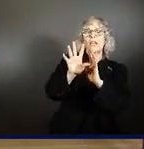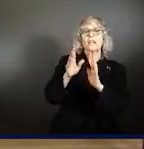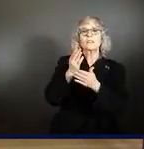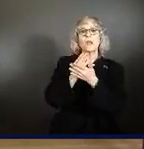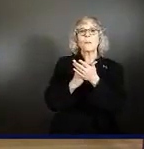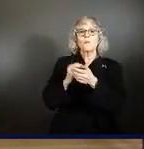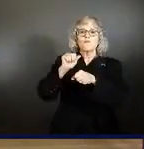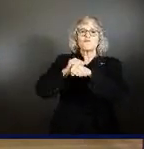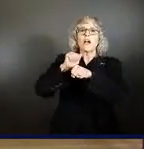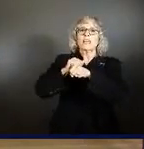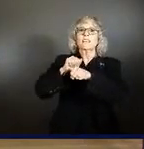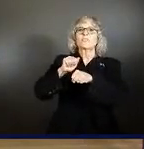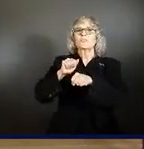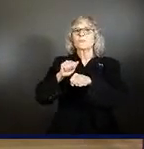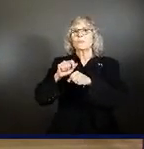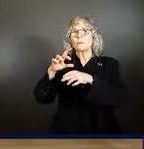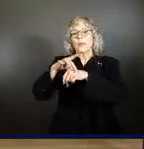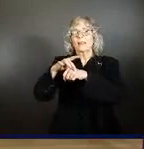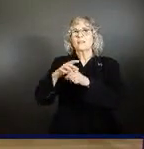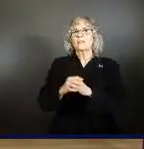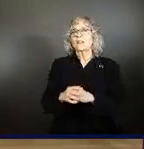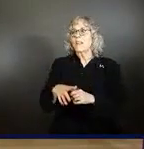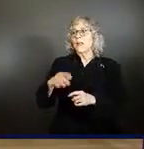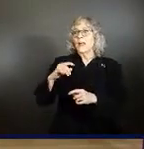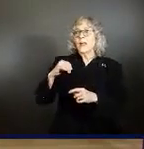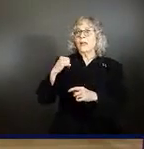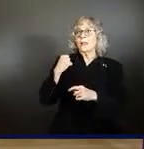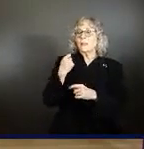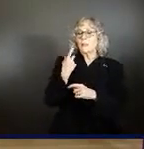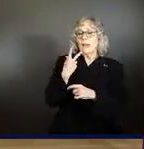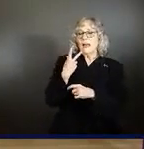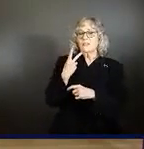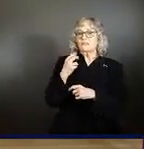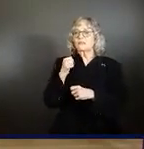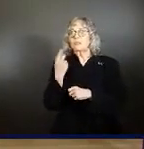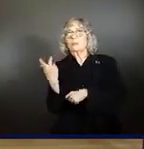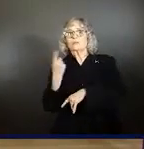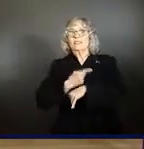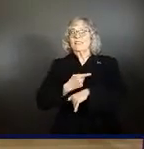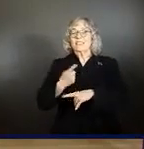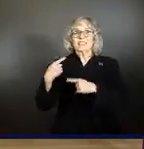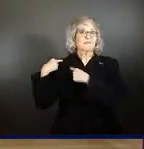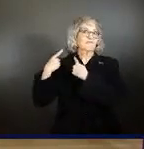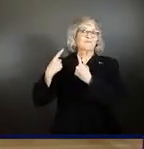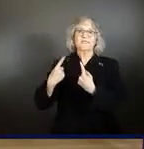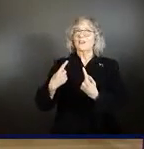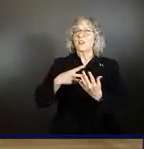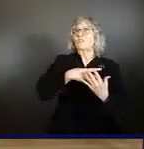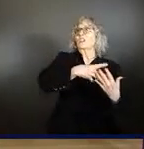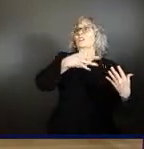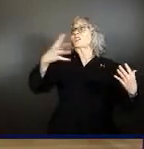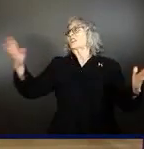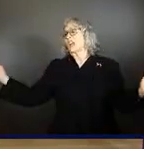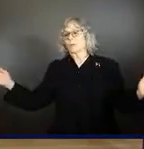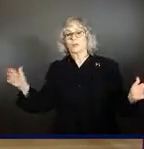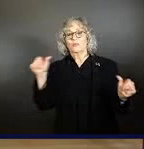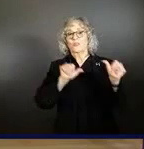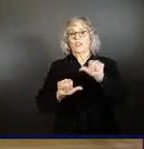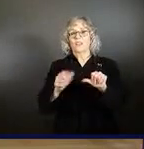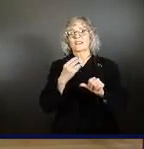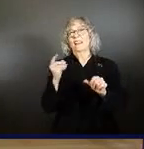planets. So really, in the past couple of days, they have spanned the gamut of science and distance.